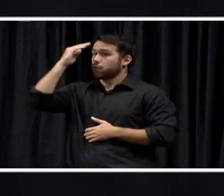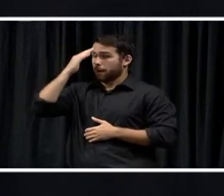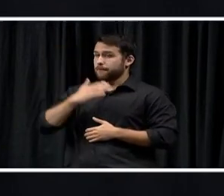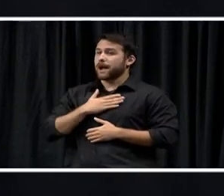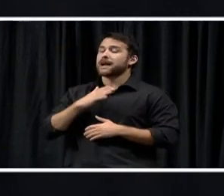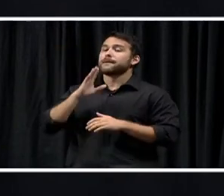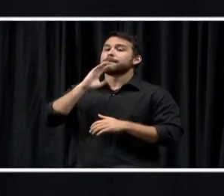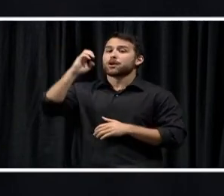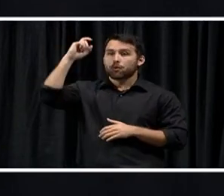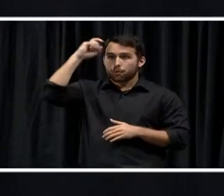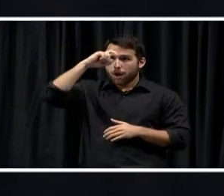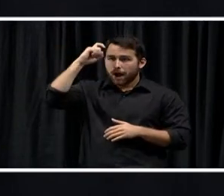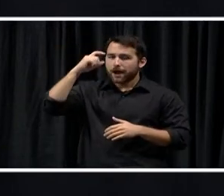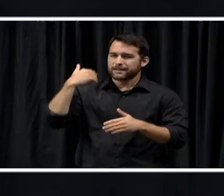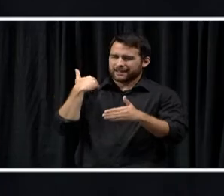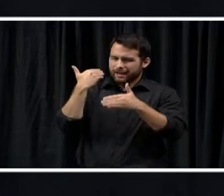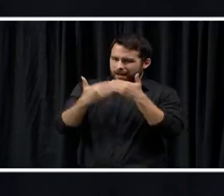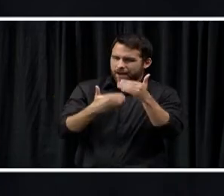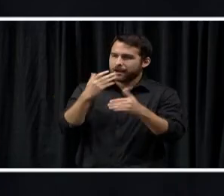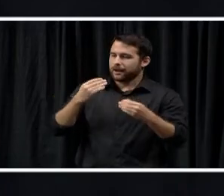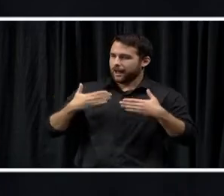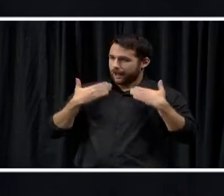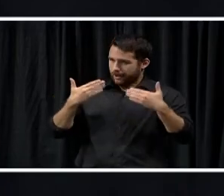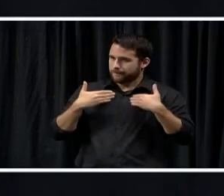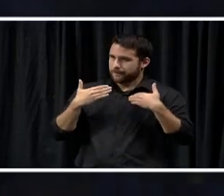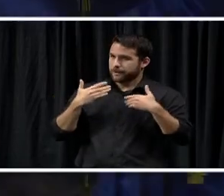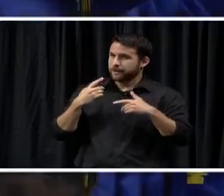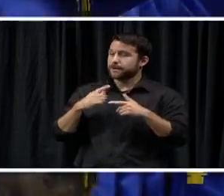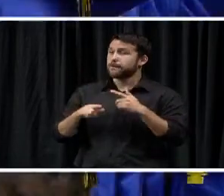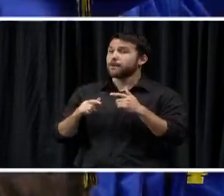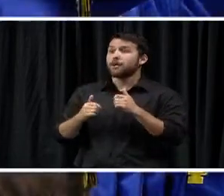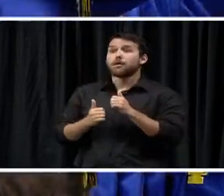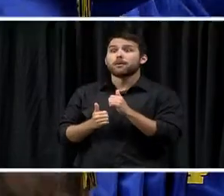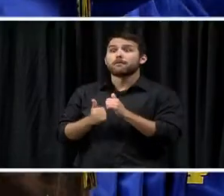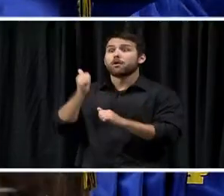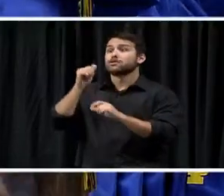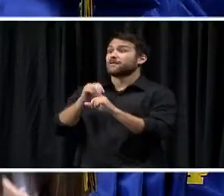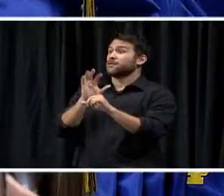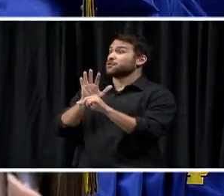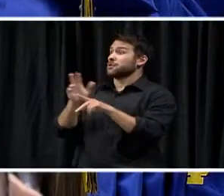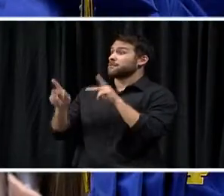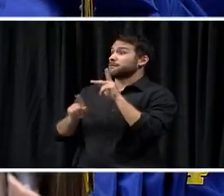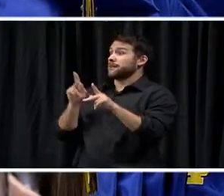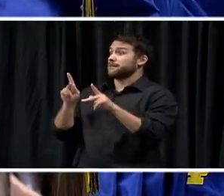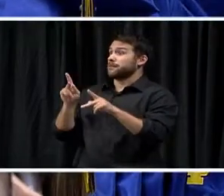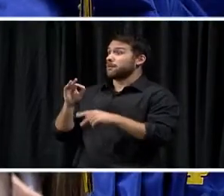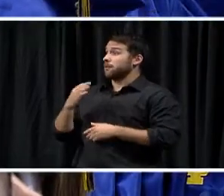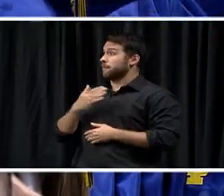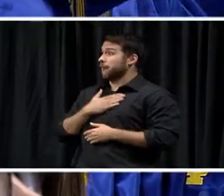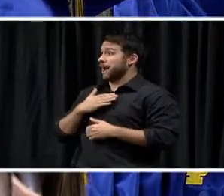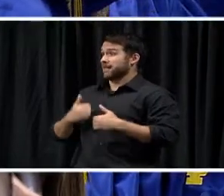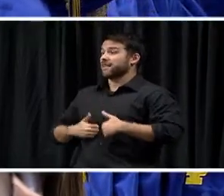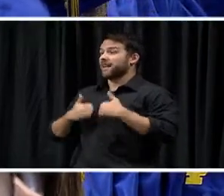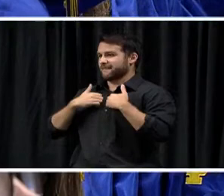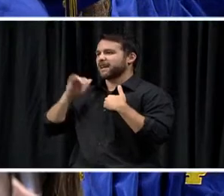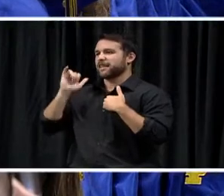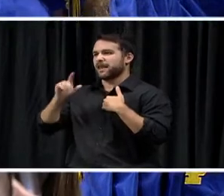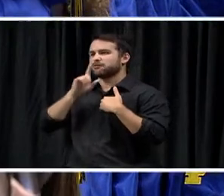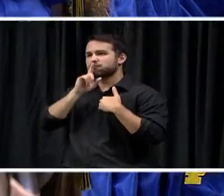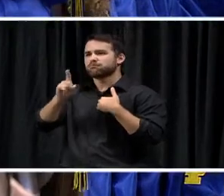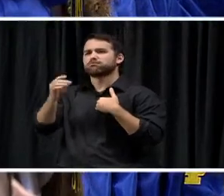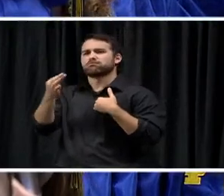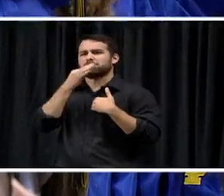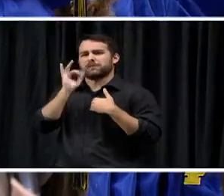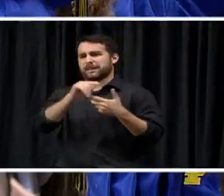kind, and to be happy. The most influential people in my life were the epitome of those three character traits. So